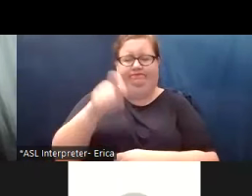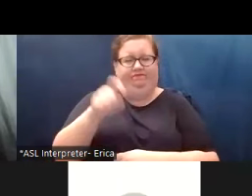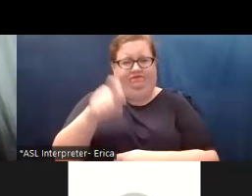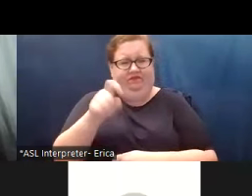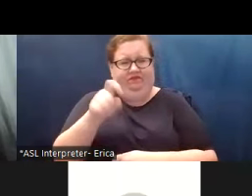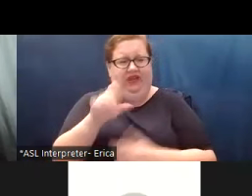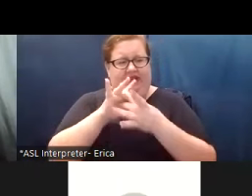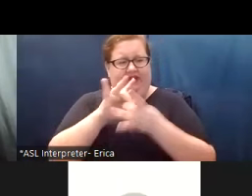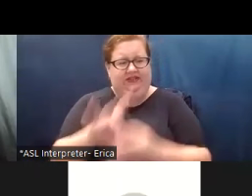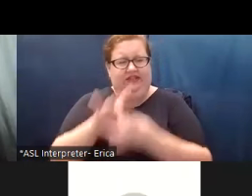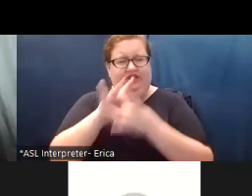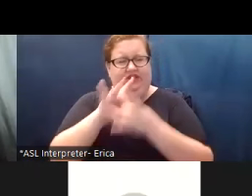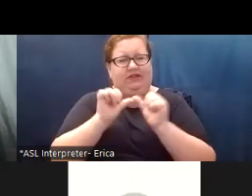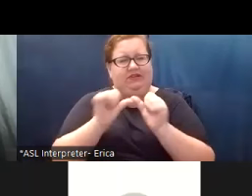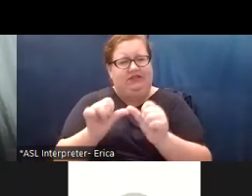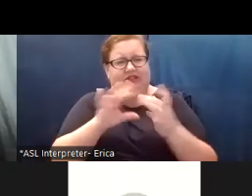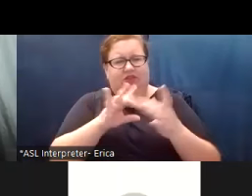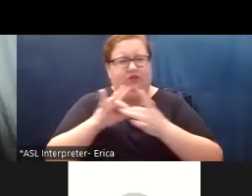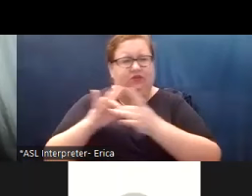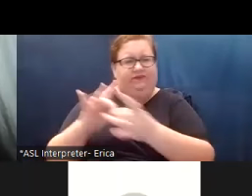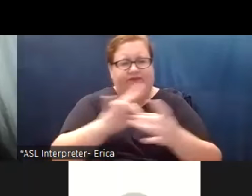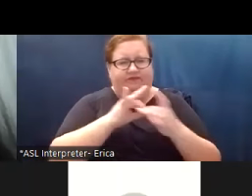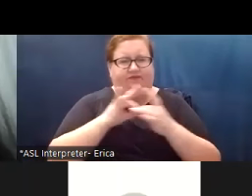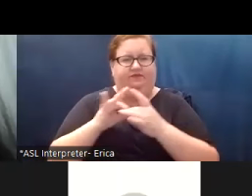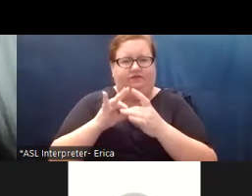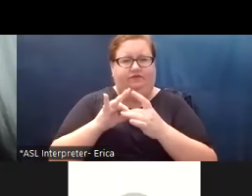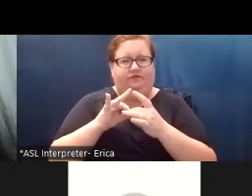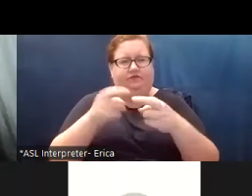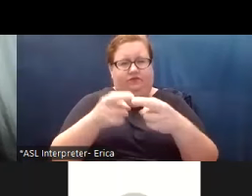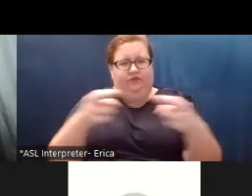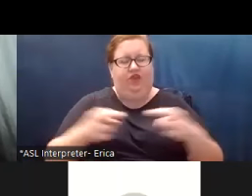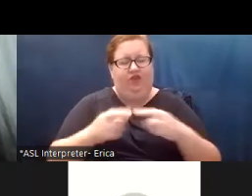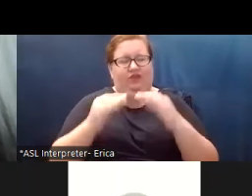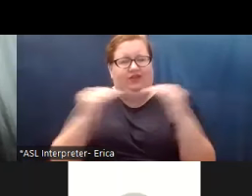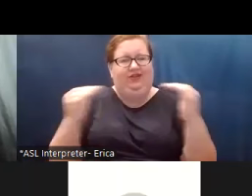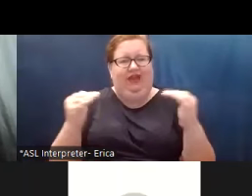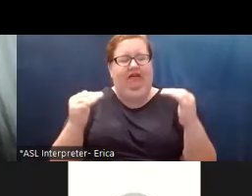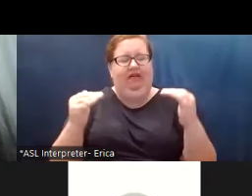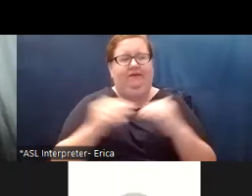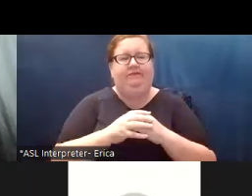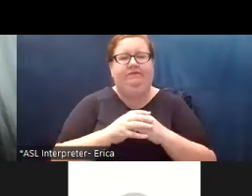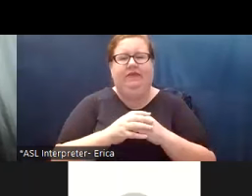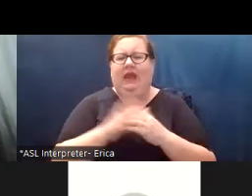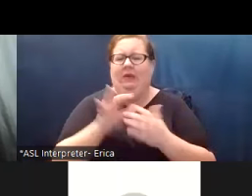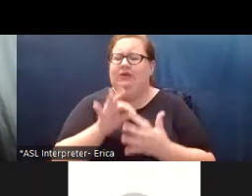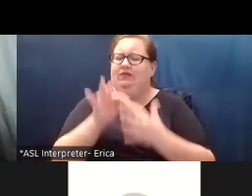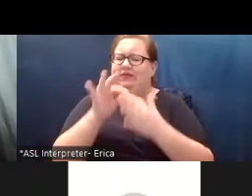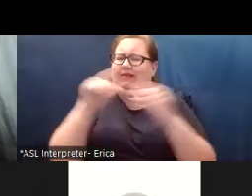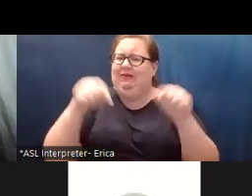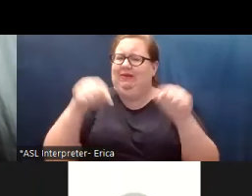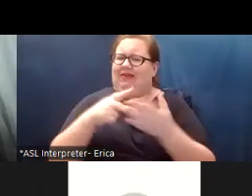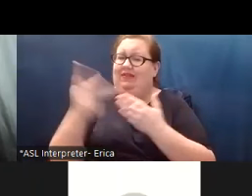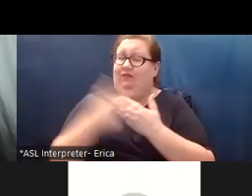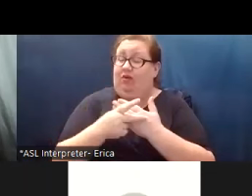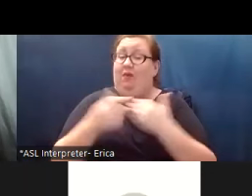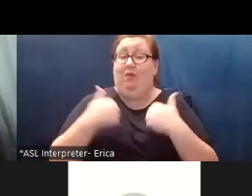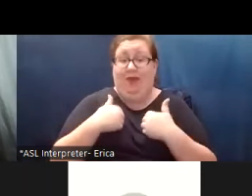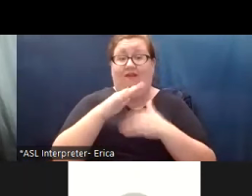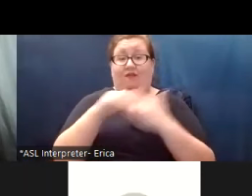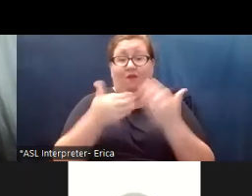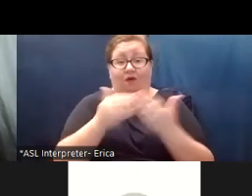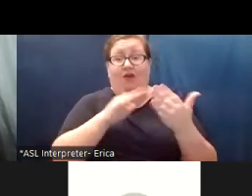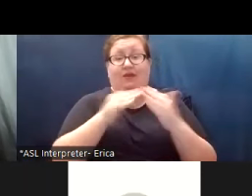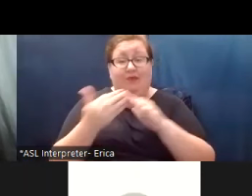of continued coordination at this regional scale. I think that what's really unique about this program is, that we have all the municipalities